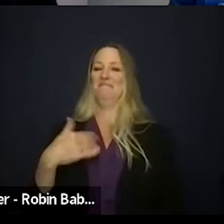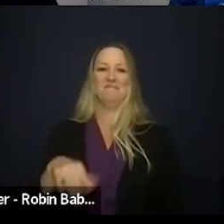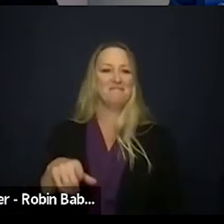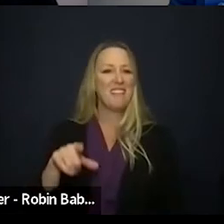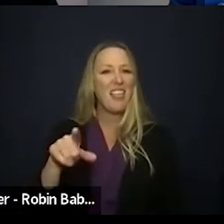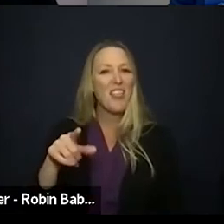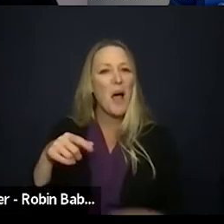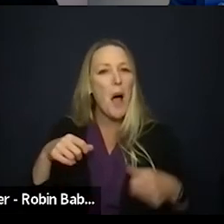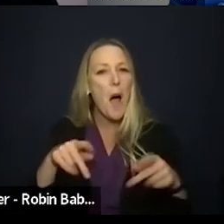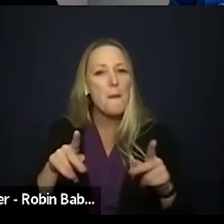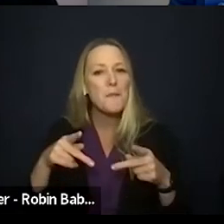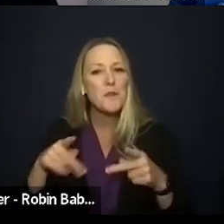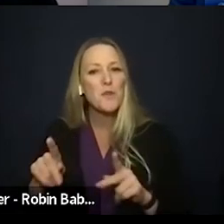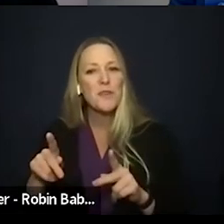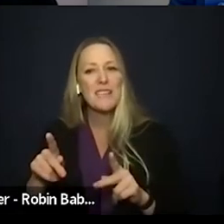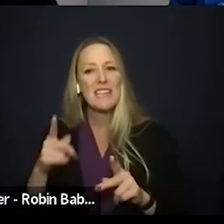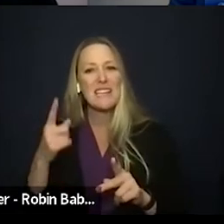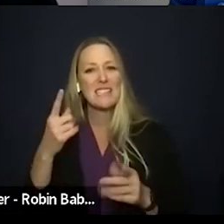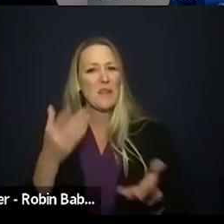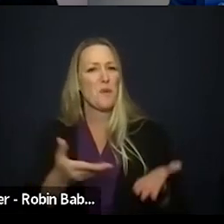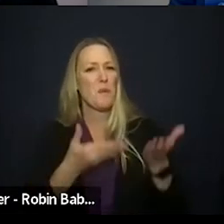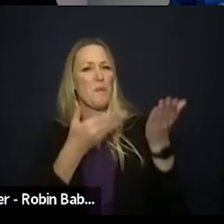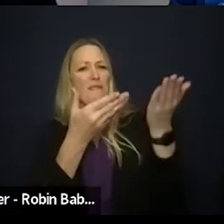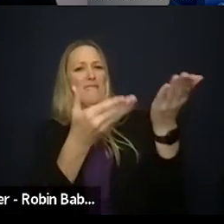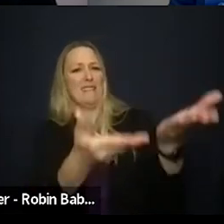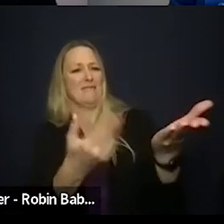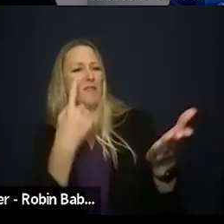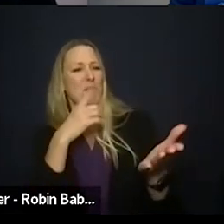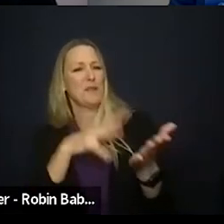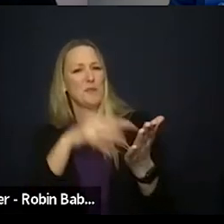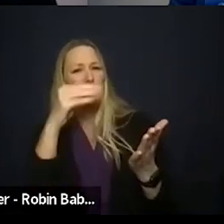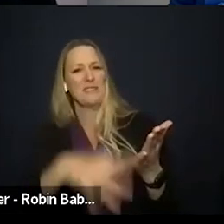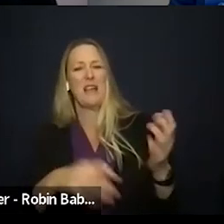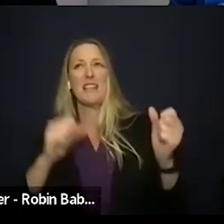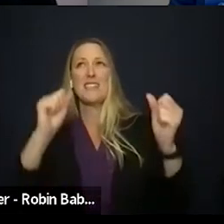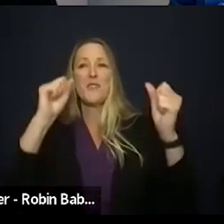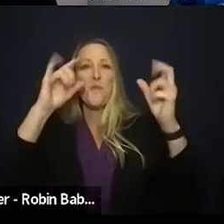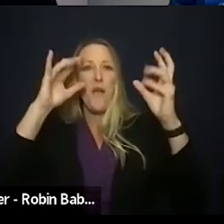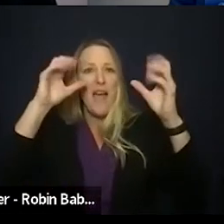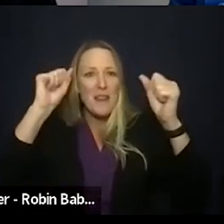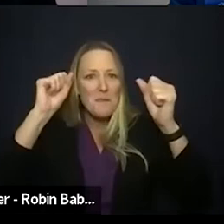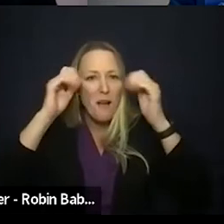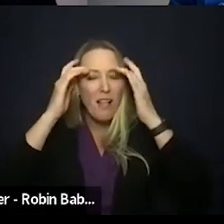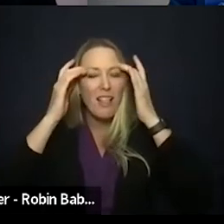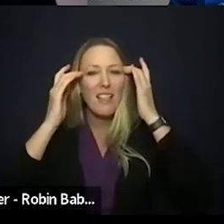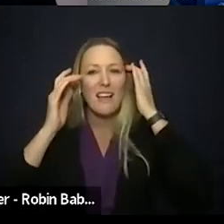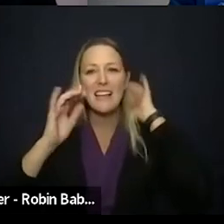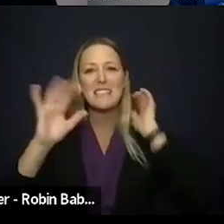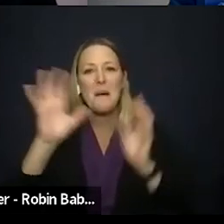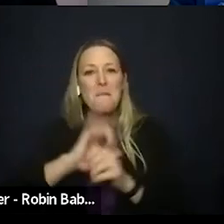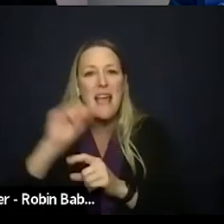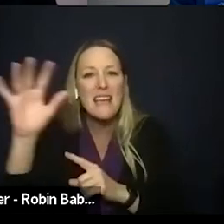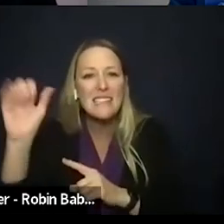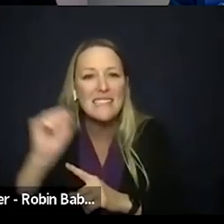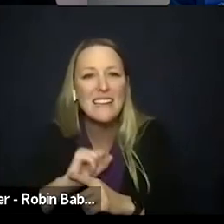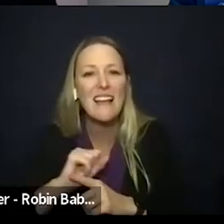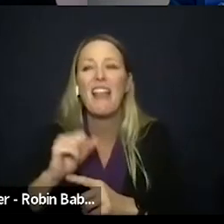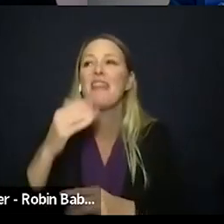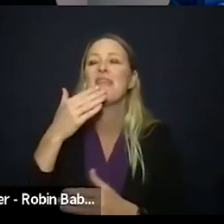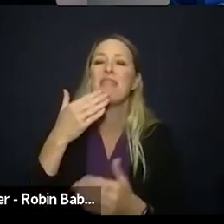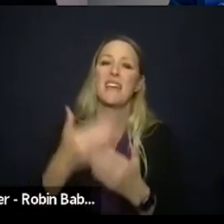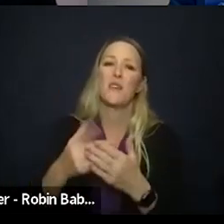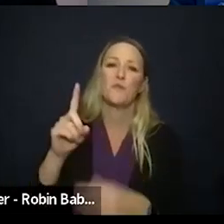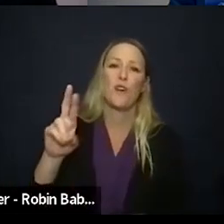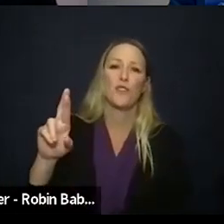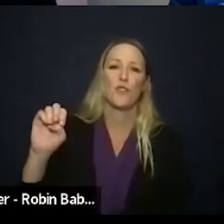opportunities before the students it's incredible it's amazing and thank you to dr illings for